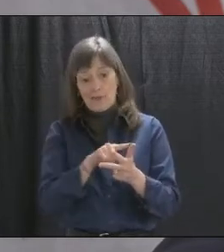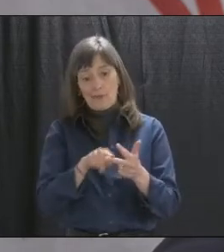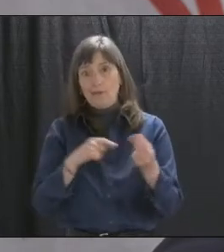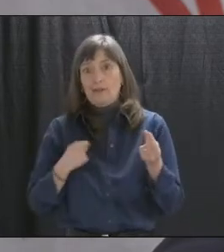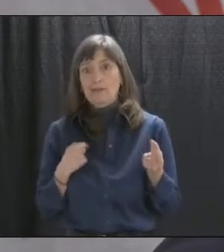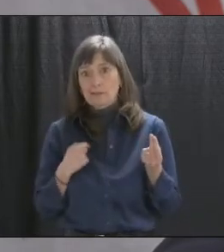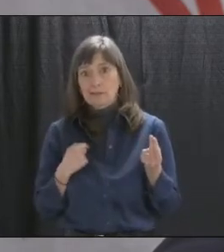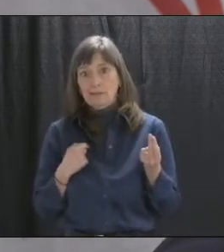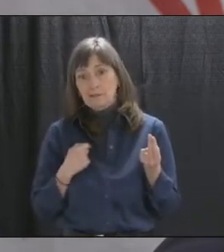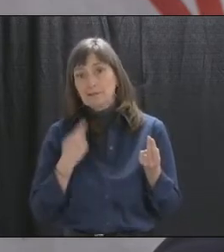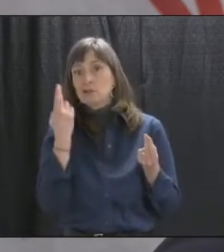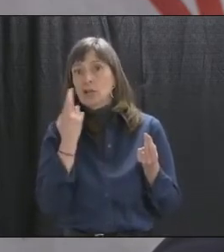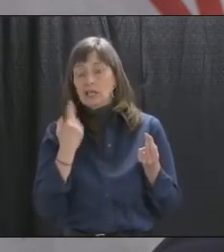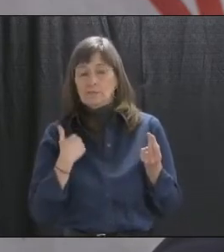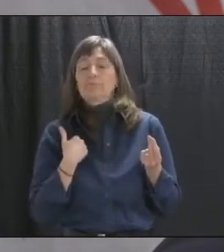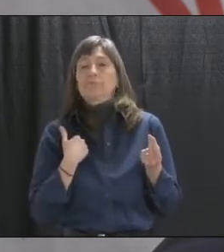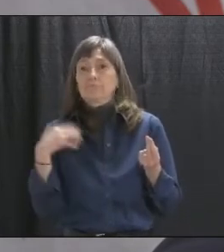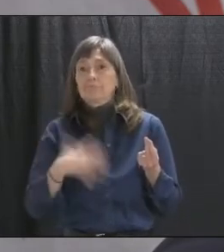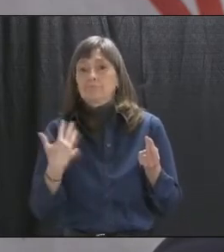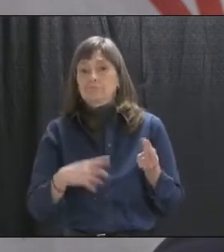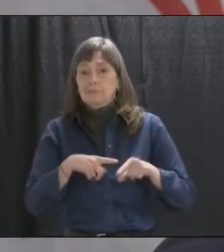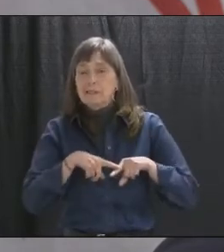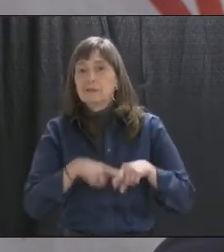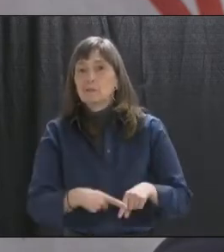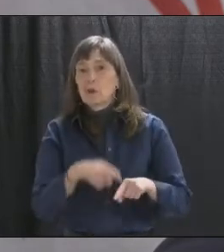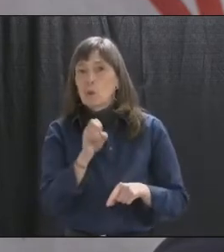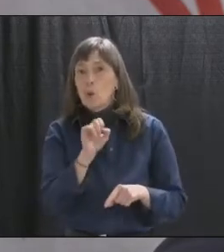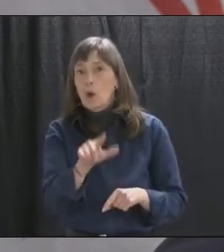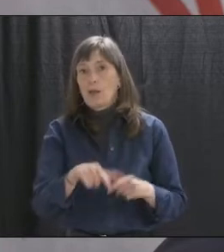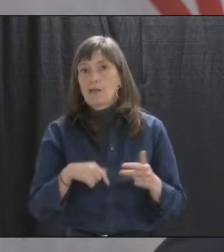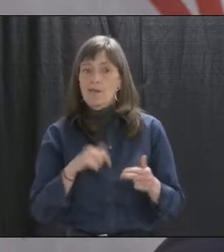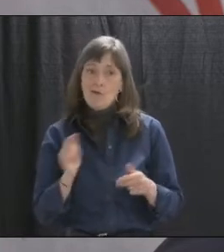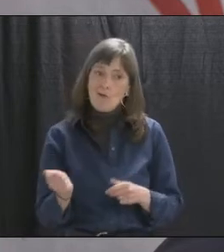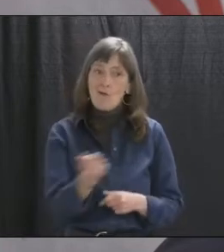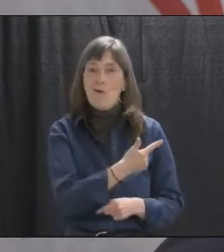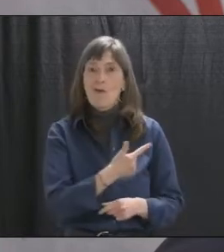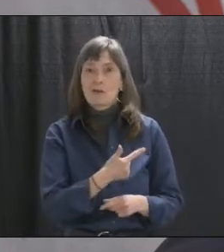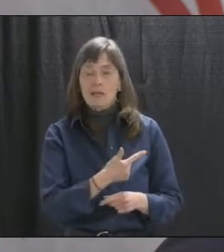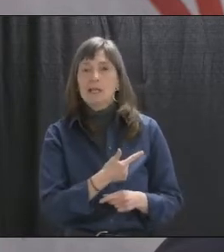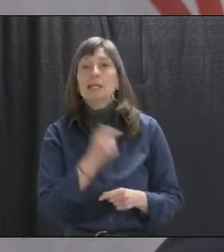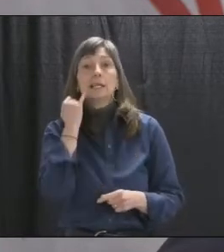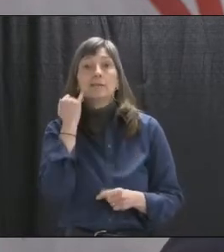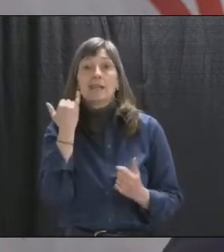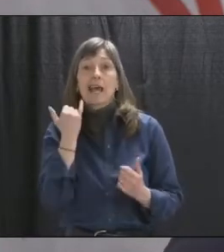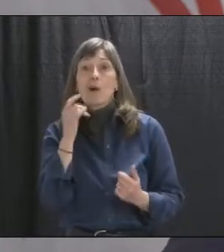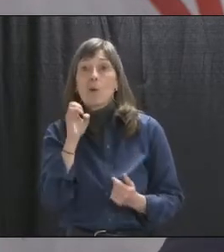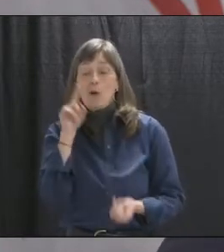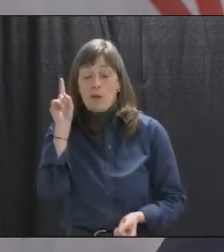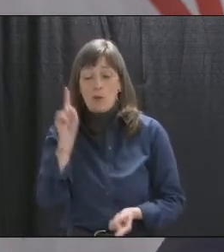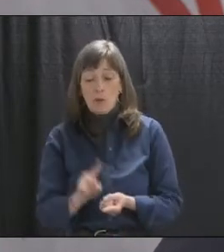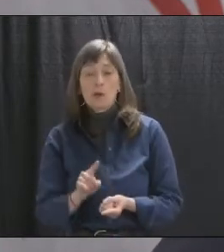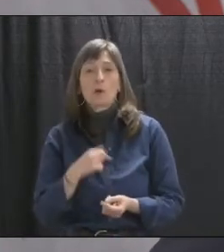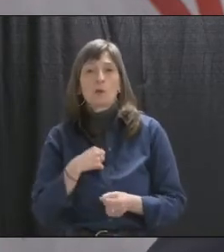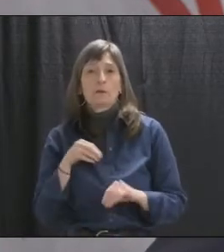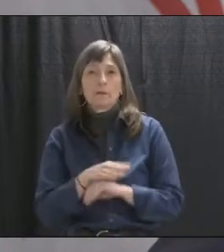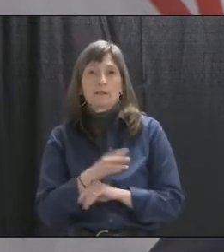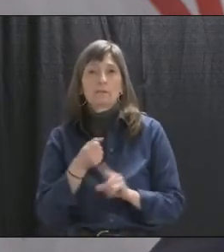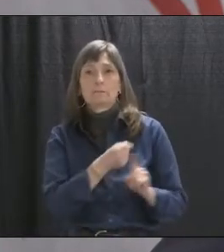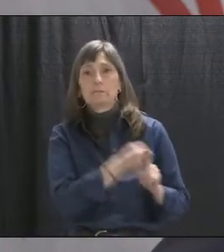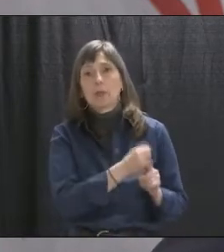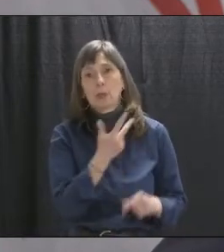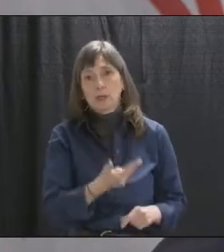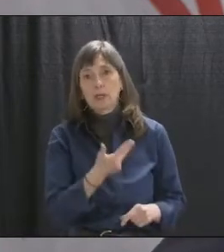realizing these provinces are the three within the Confederation that will be impacted the most by the price of oil. But indeed, about